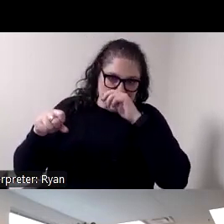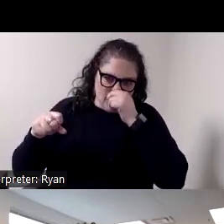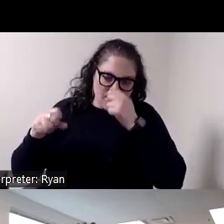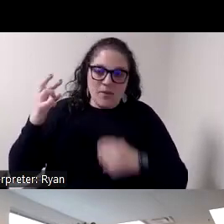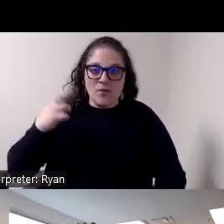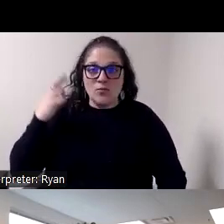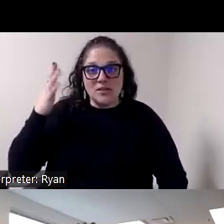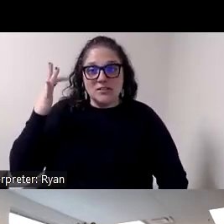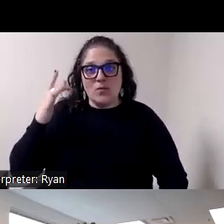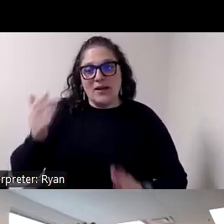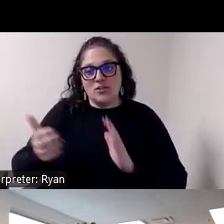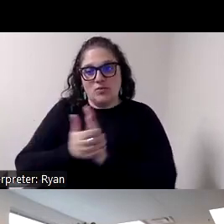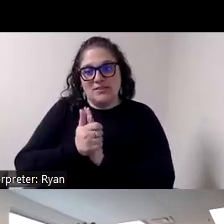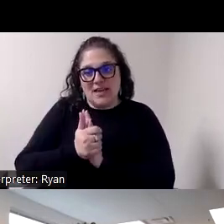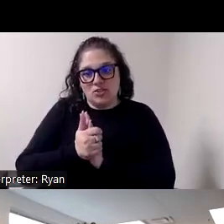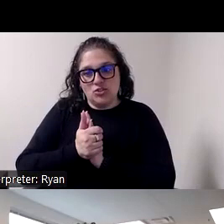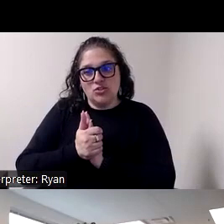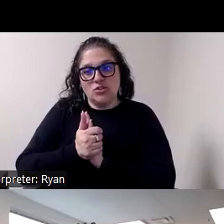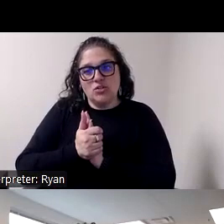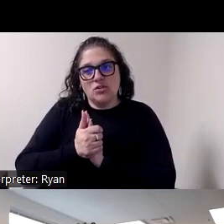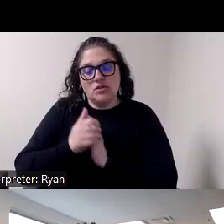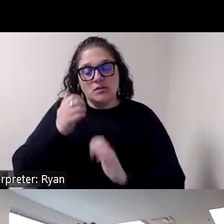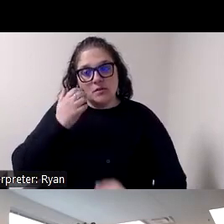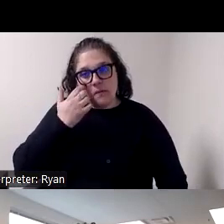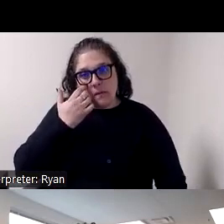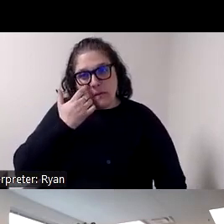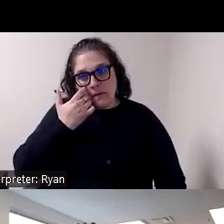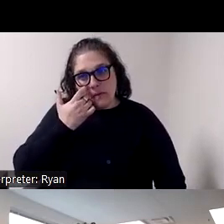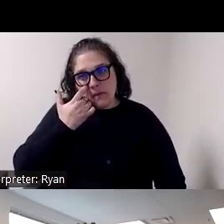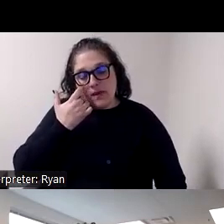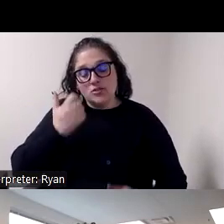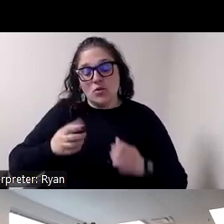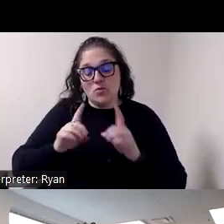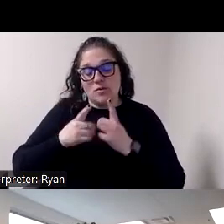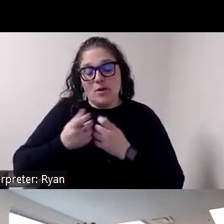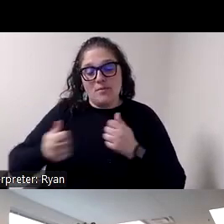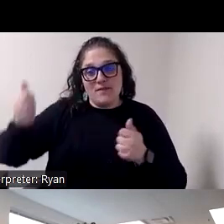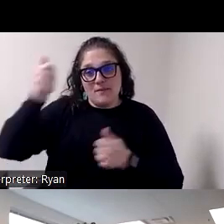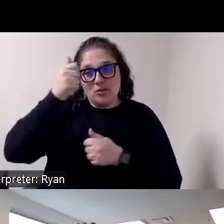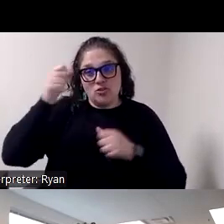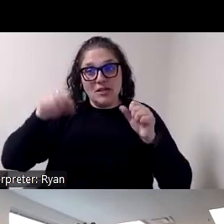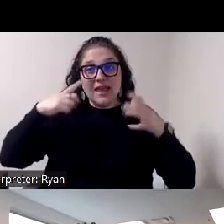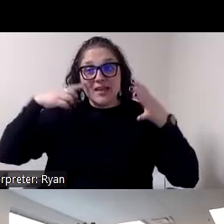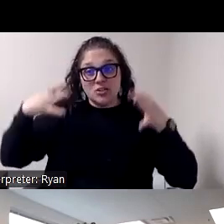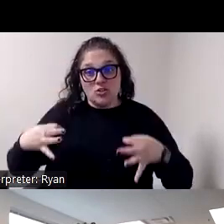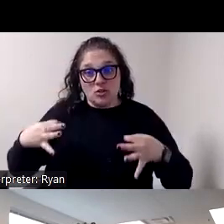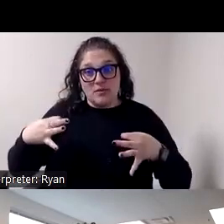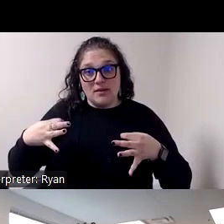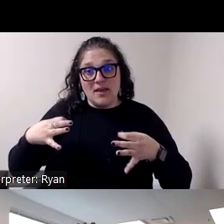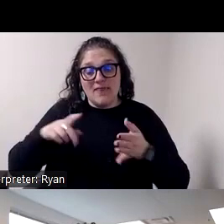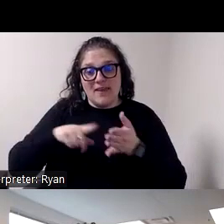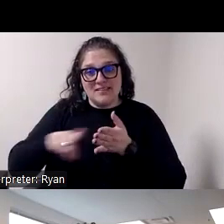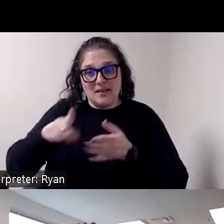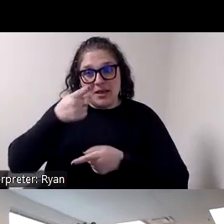behind wanting to attach that is just so that the Department of Administration can determine that everything is being compensated